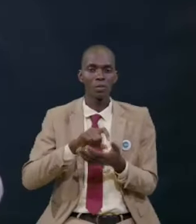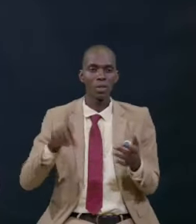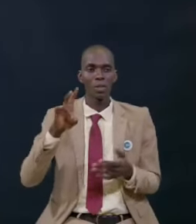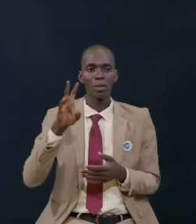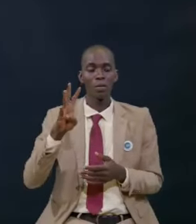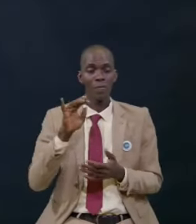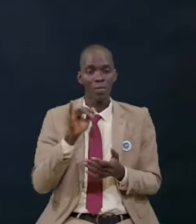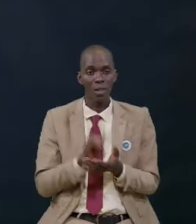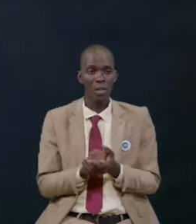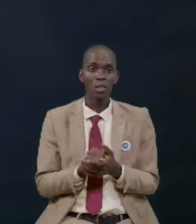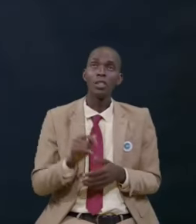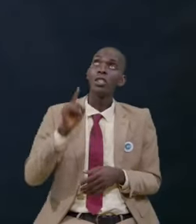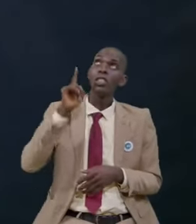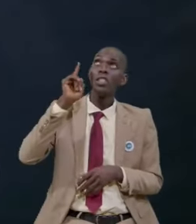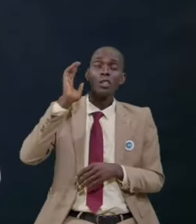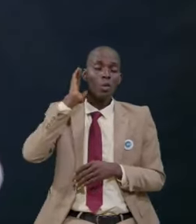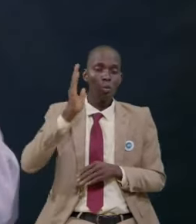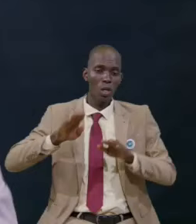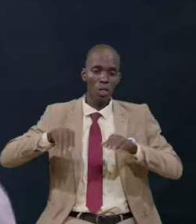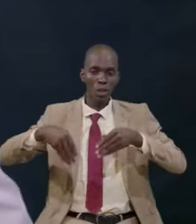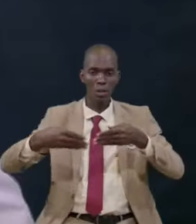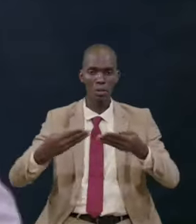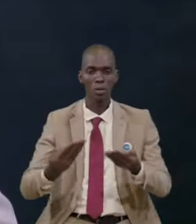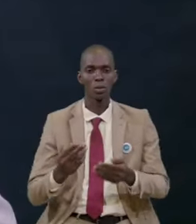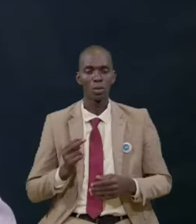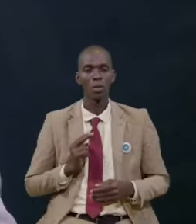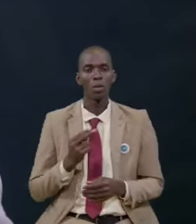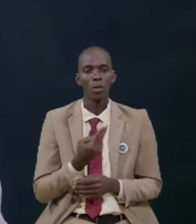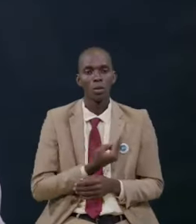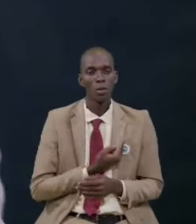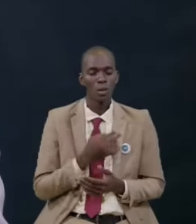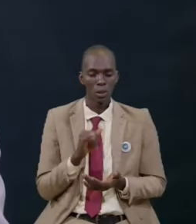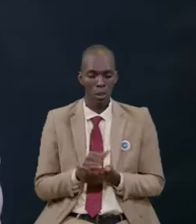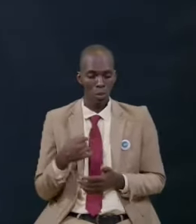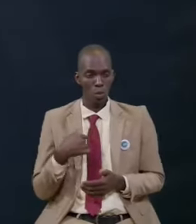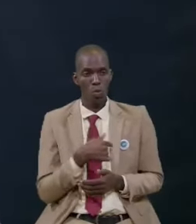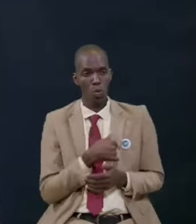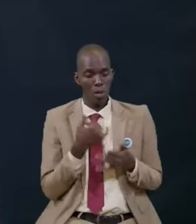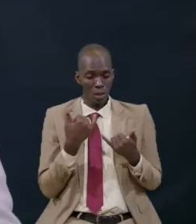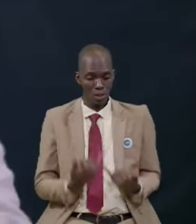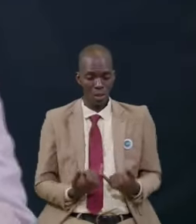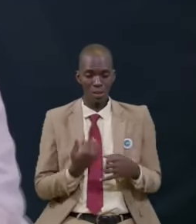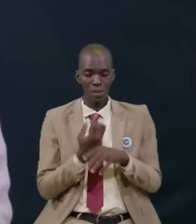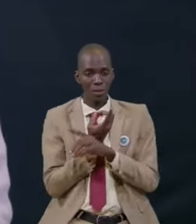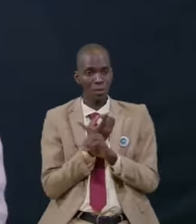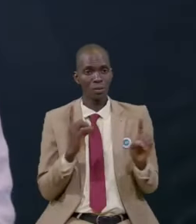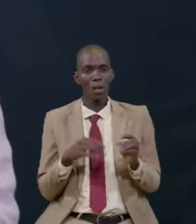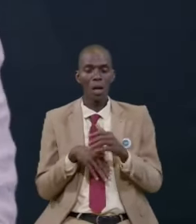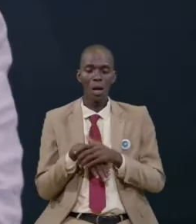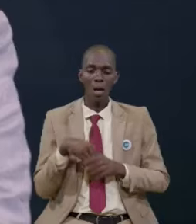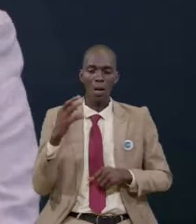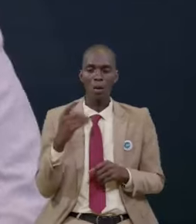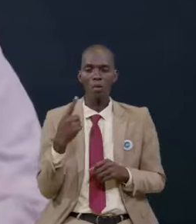will grant unto us that we being delivered out of the hand